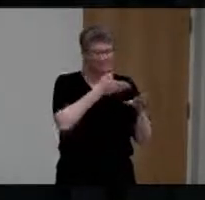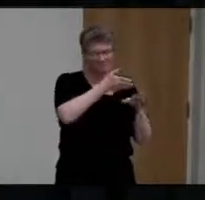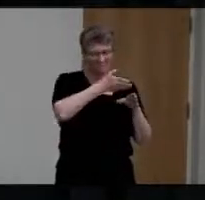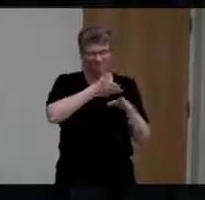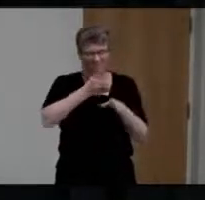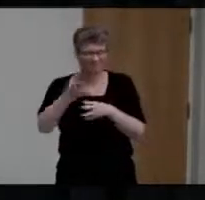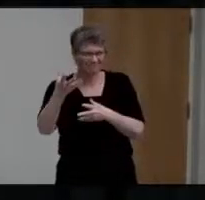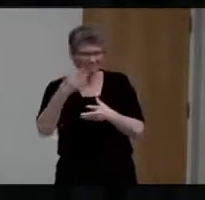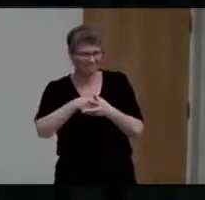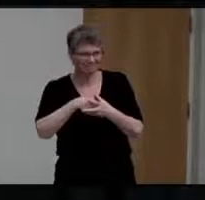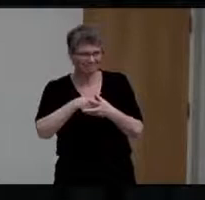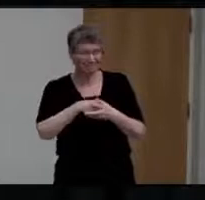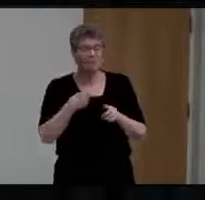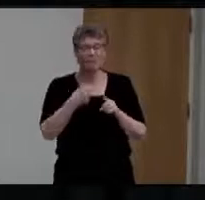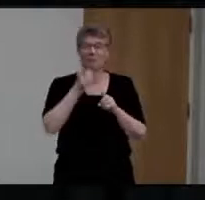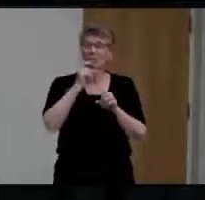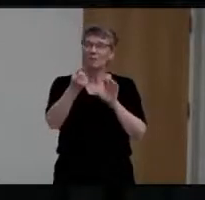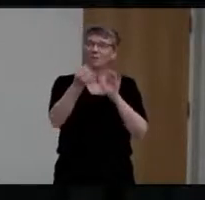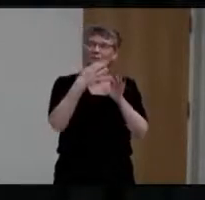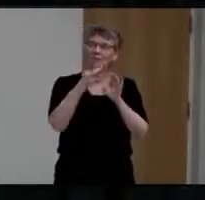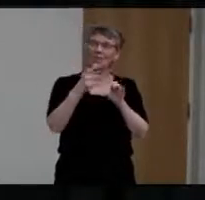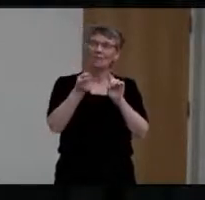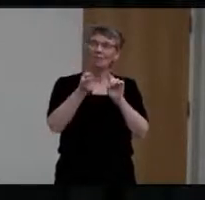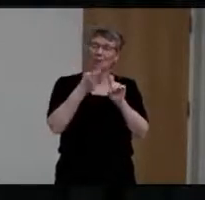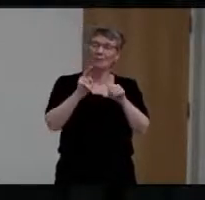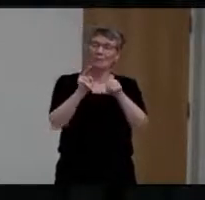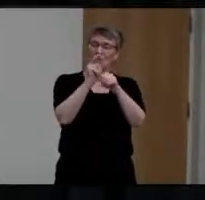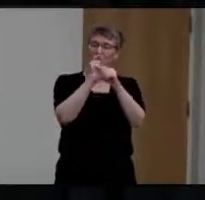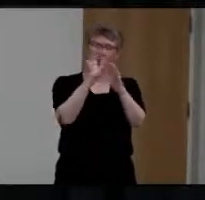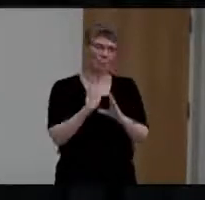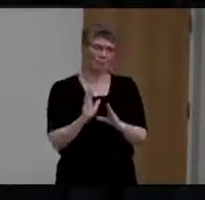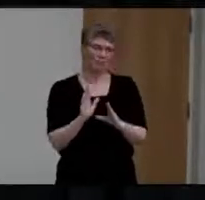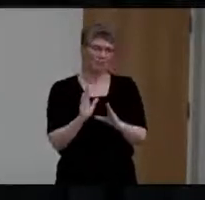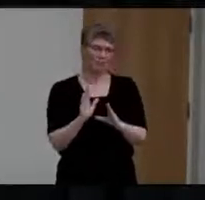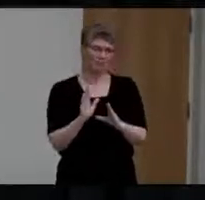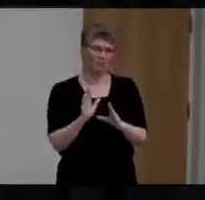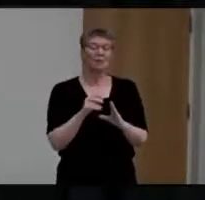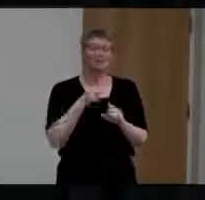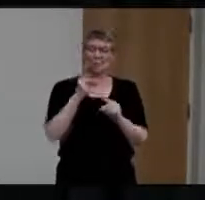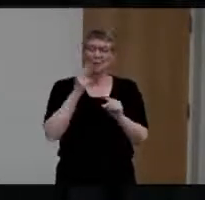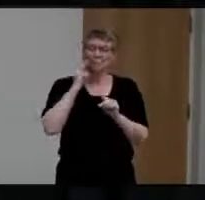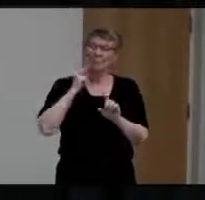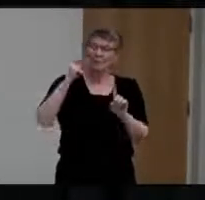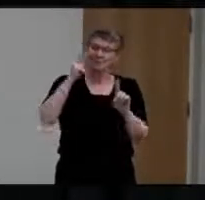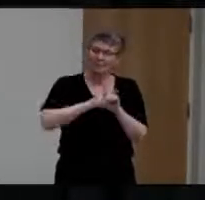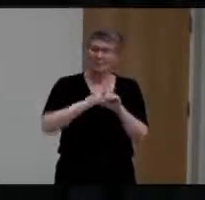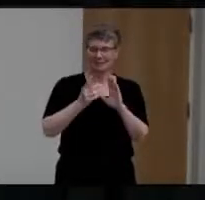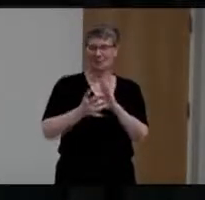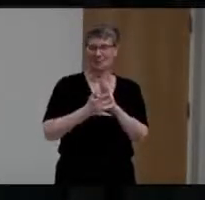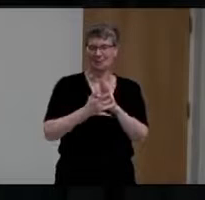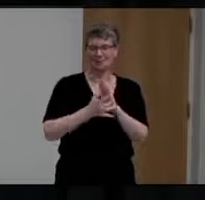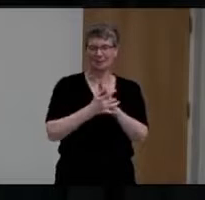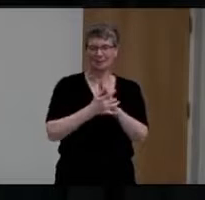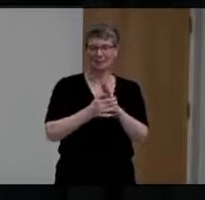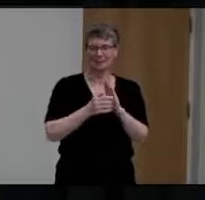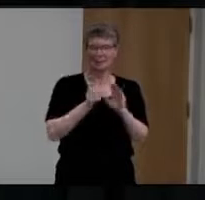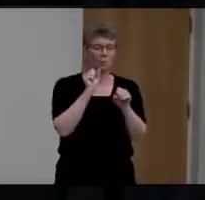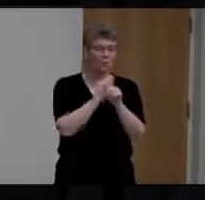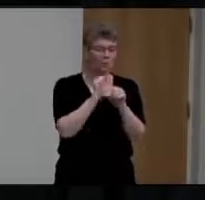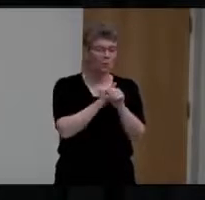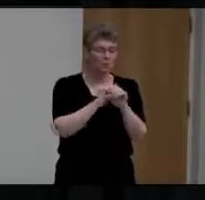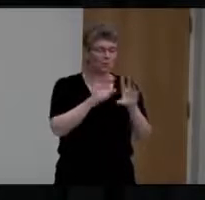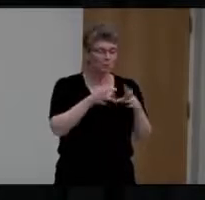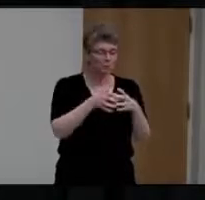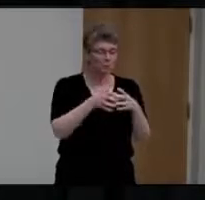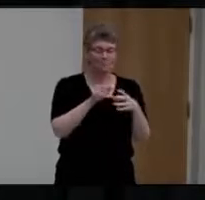from end users, people who are going to be employers implementing new technologies, workers associations, professionals